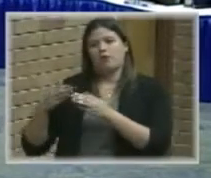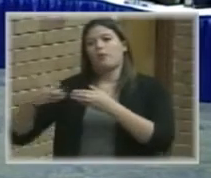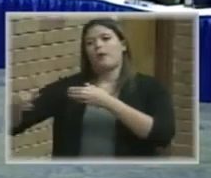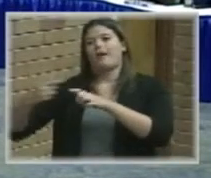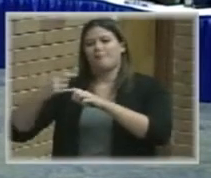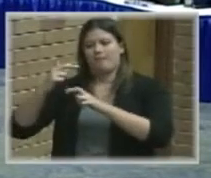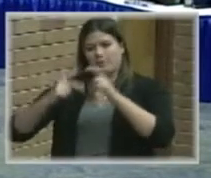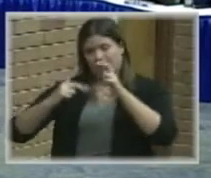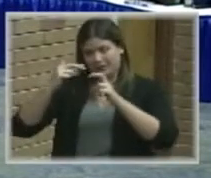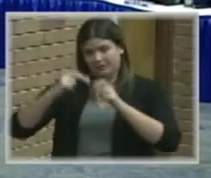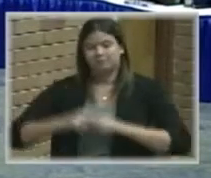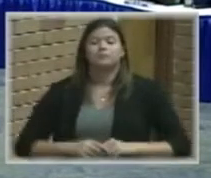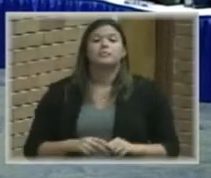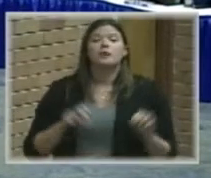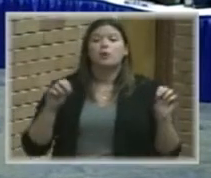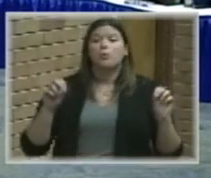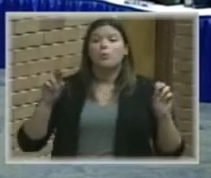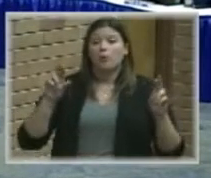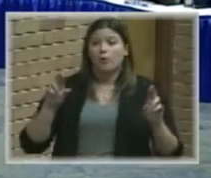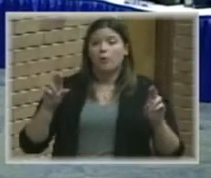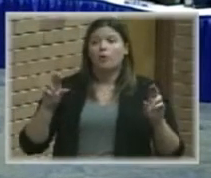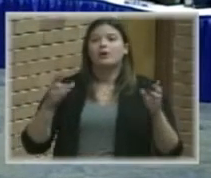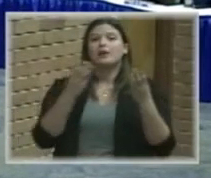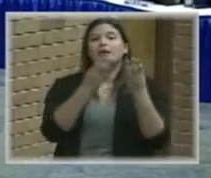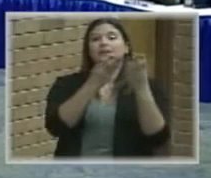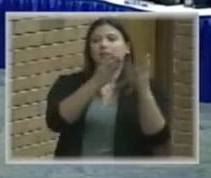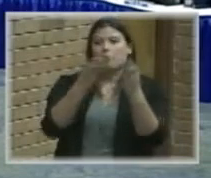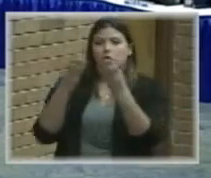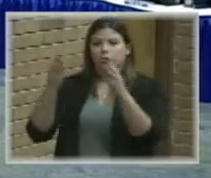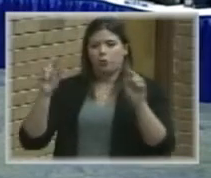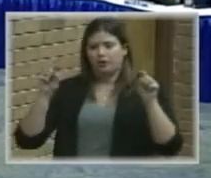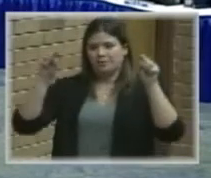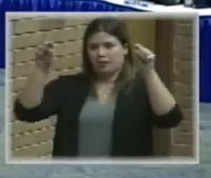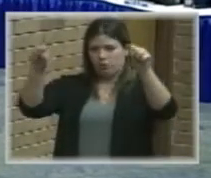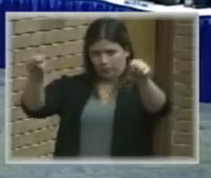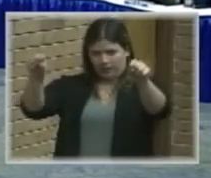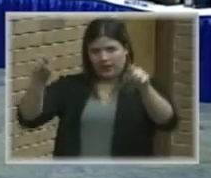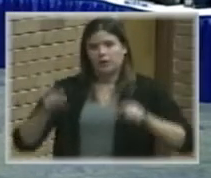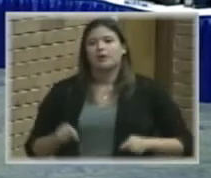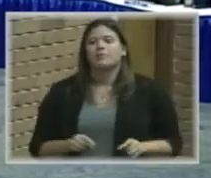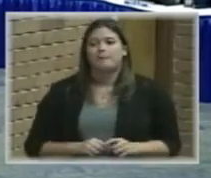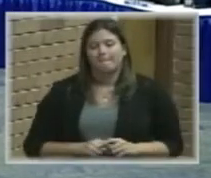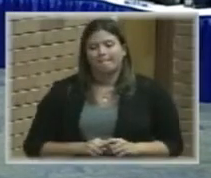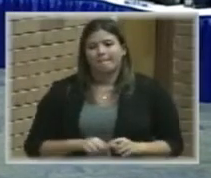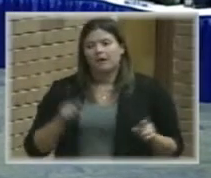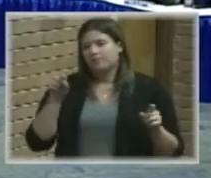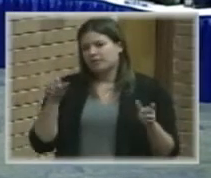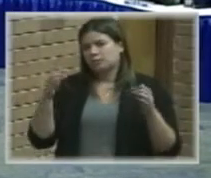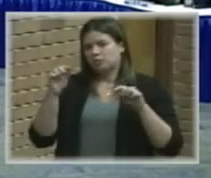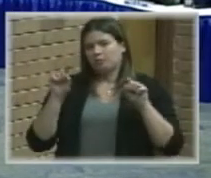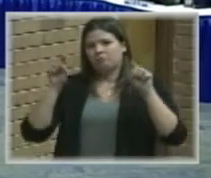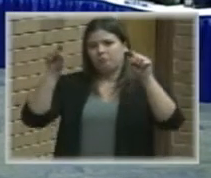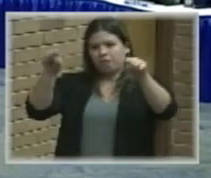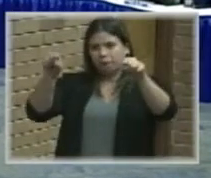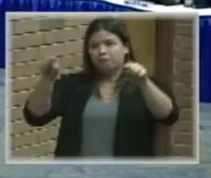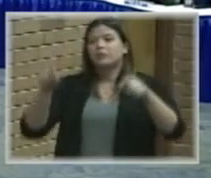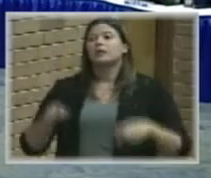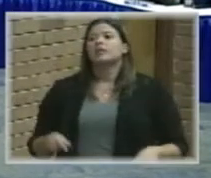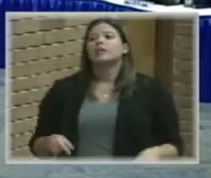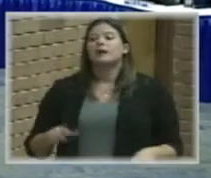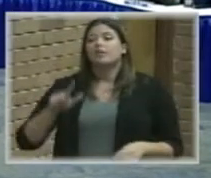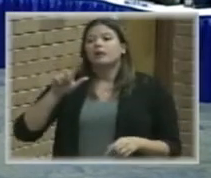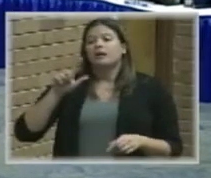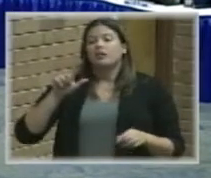building, or through the double doors in the rear of this room, through the